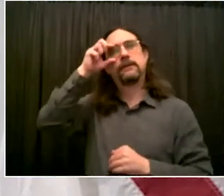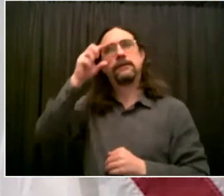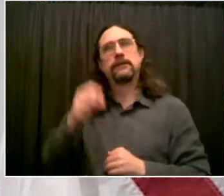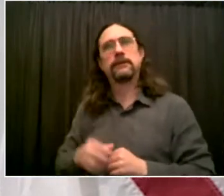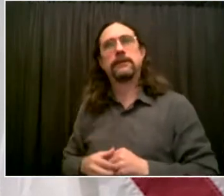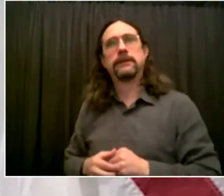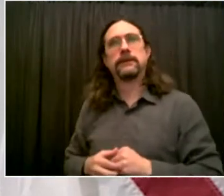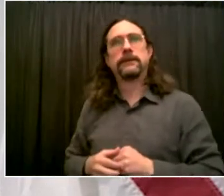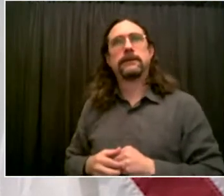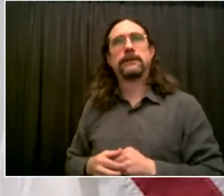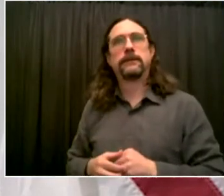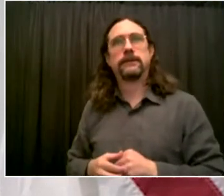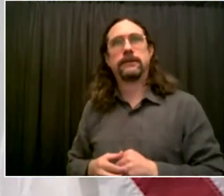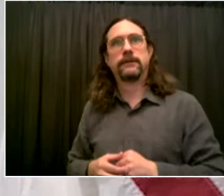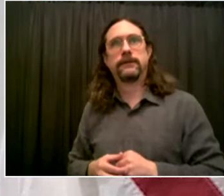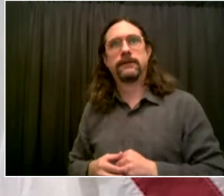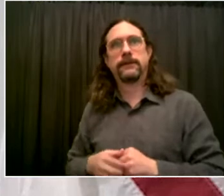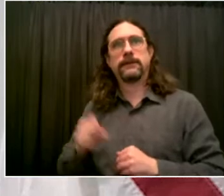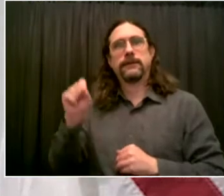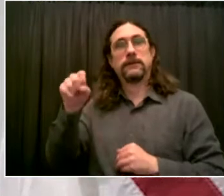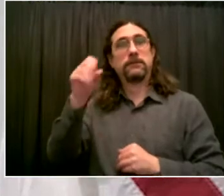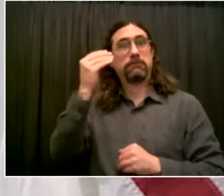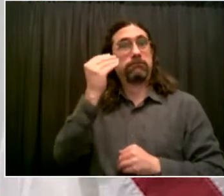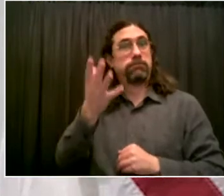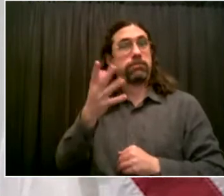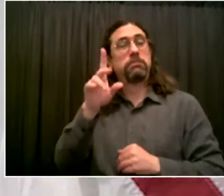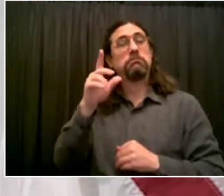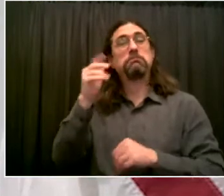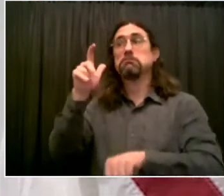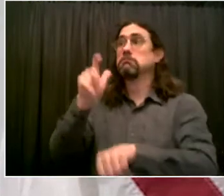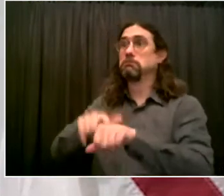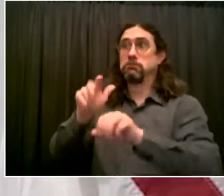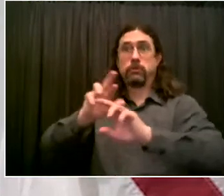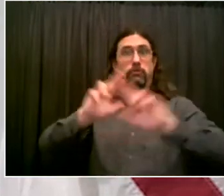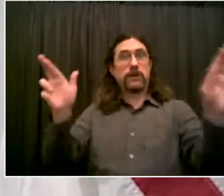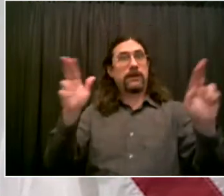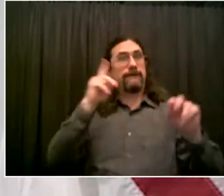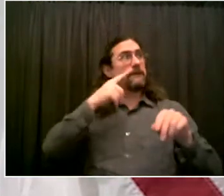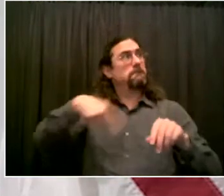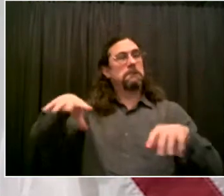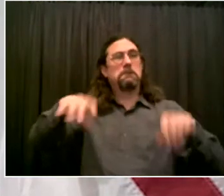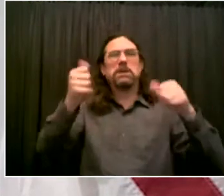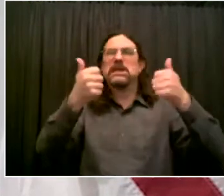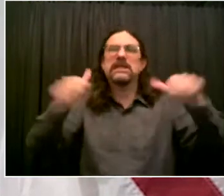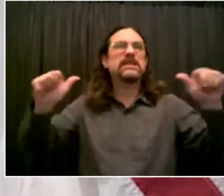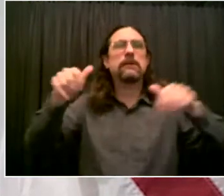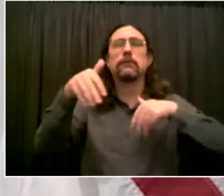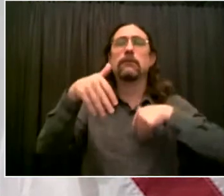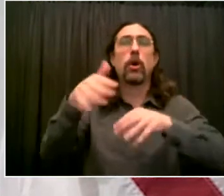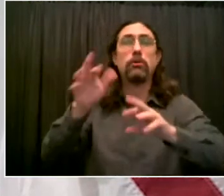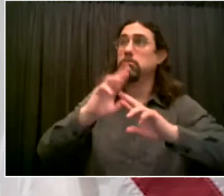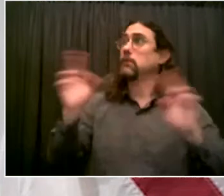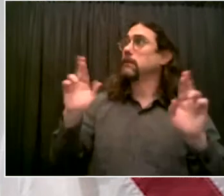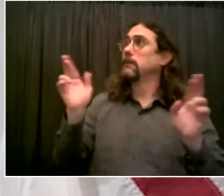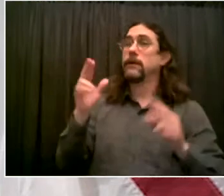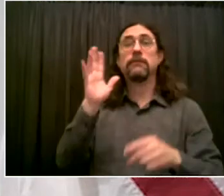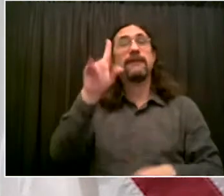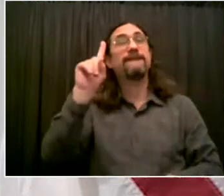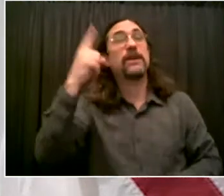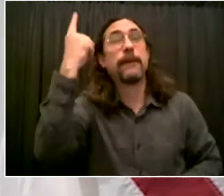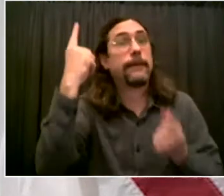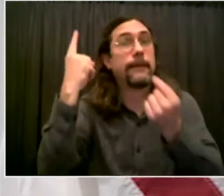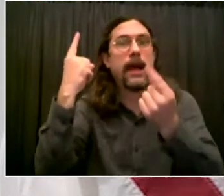the Canyon of Heroes and really be a moment for this city to thank the folks who saw us through this pandemic. Go ahead, Juan